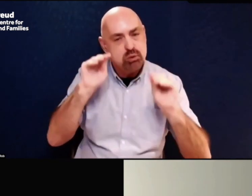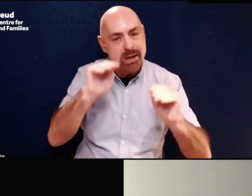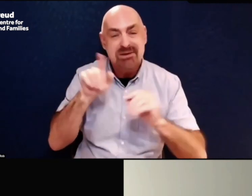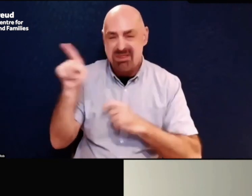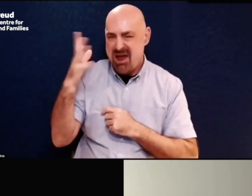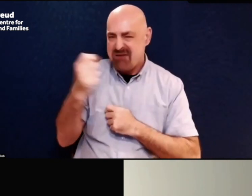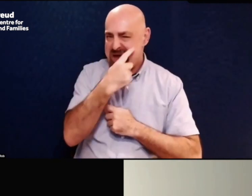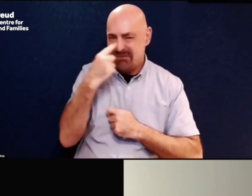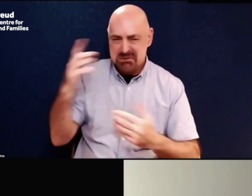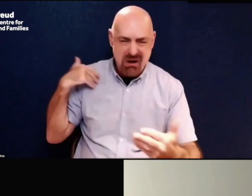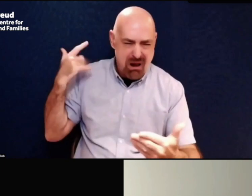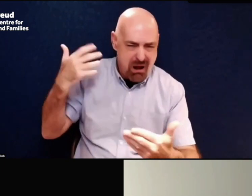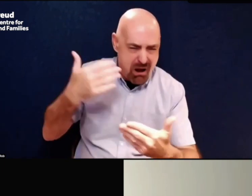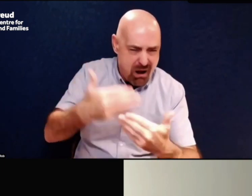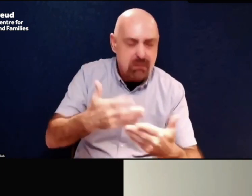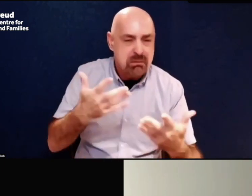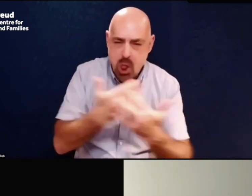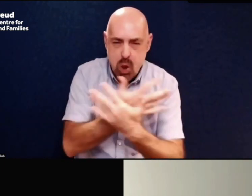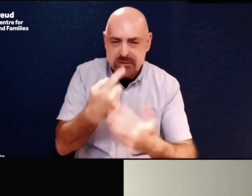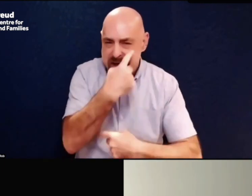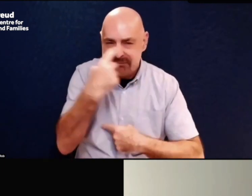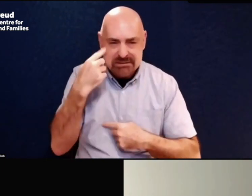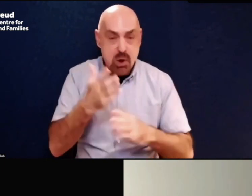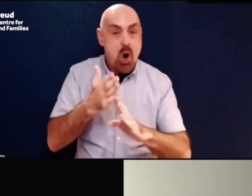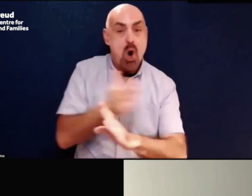strong, renewed interest in early intervention.